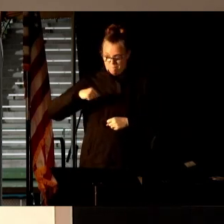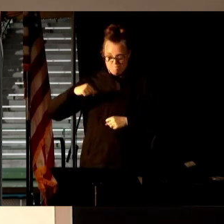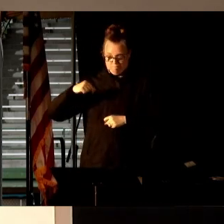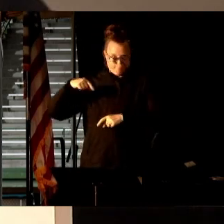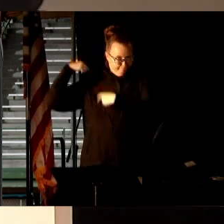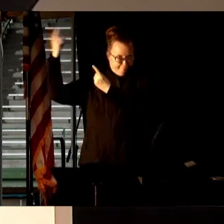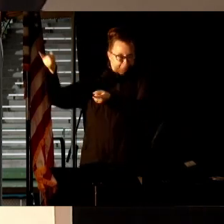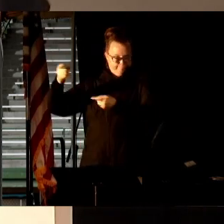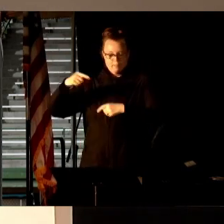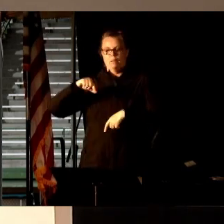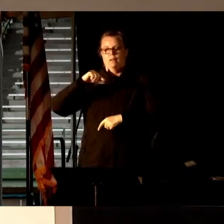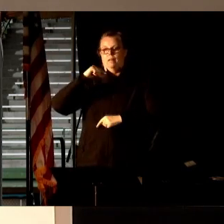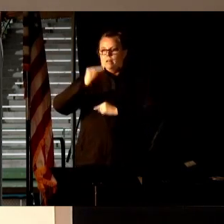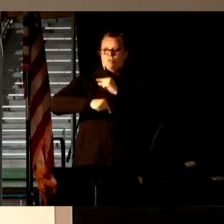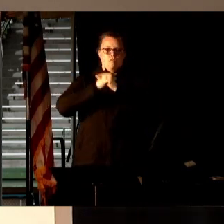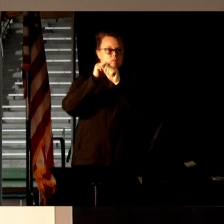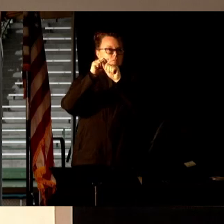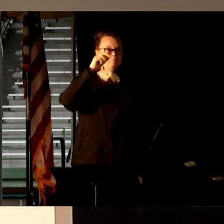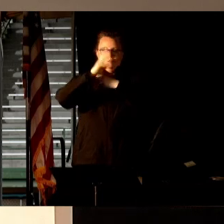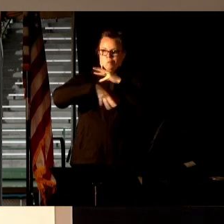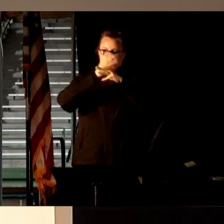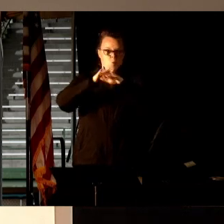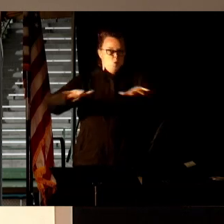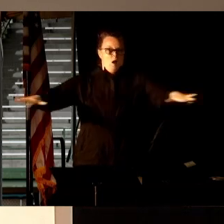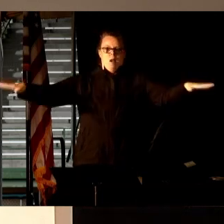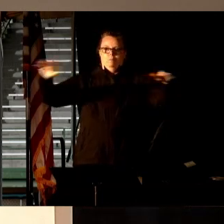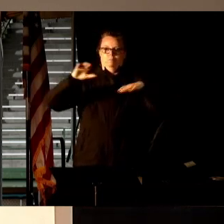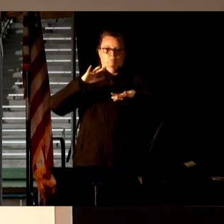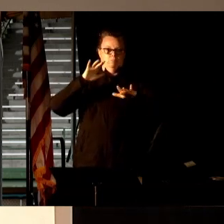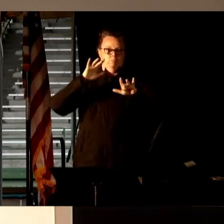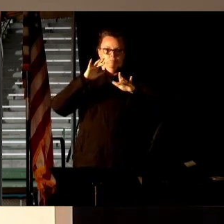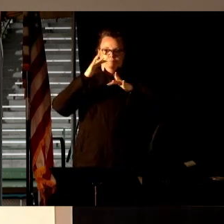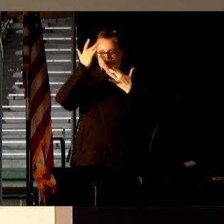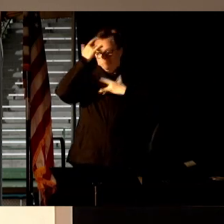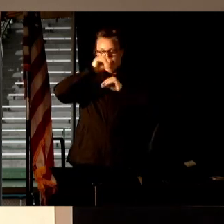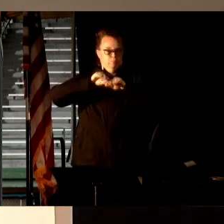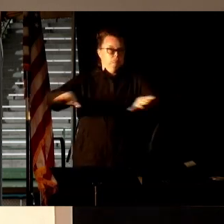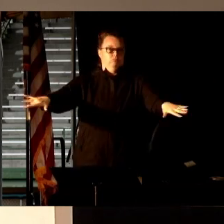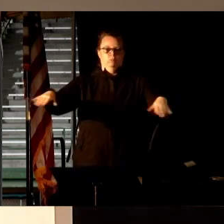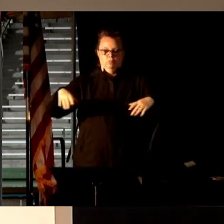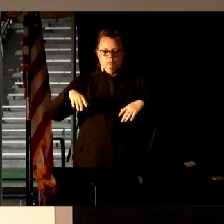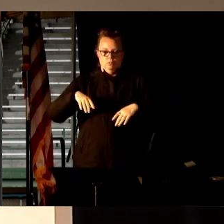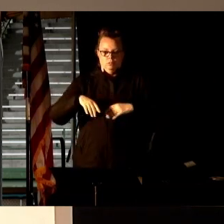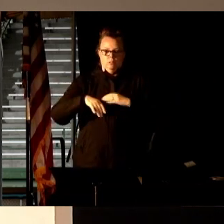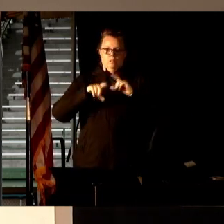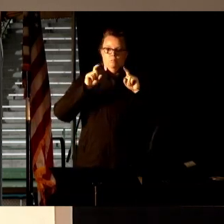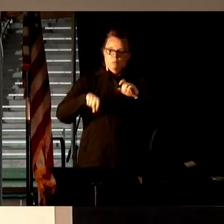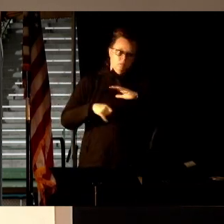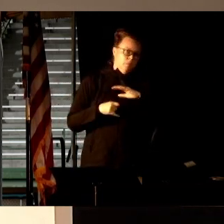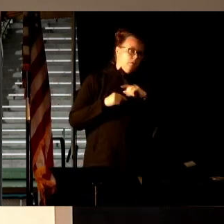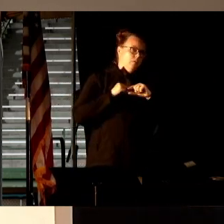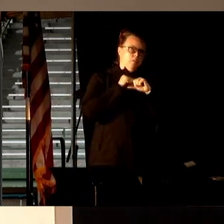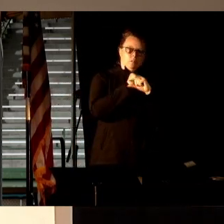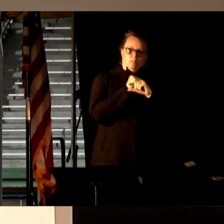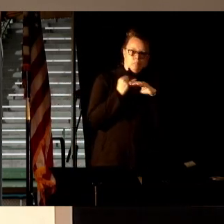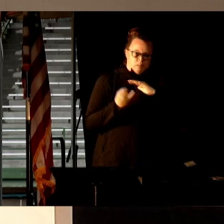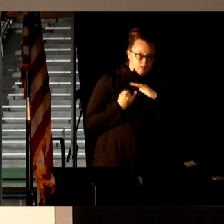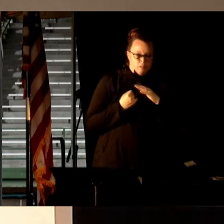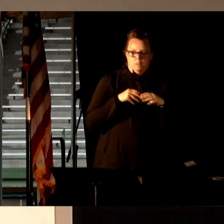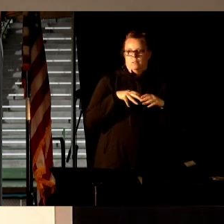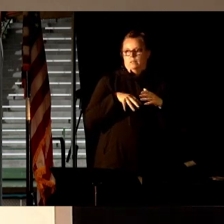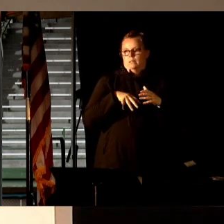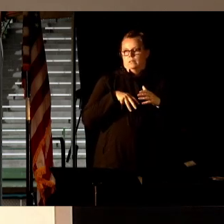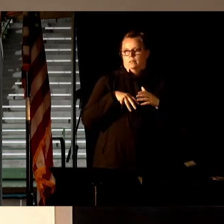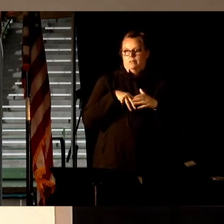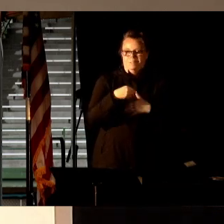pandemic. A global pandemic not only left us out of school to quarantine elsewhere, but it left us with an uncertainty that was